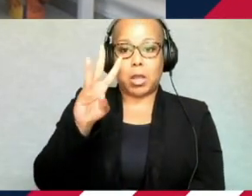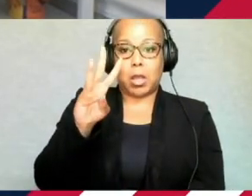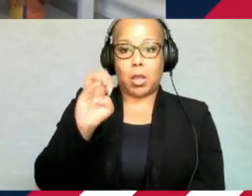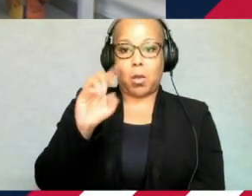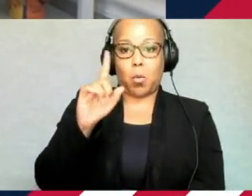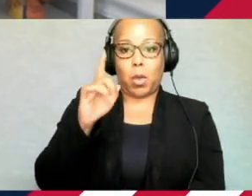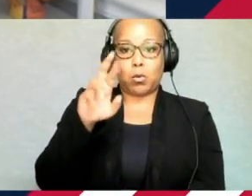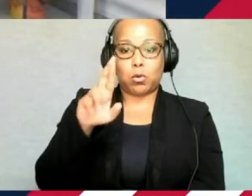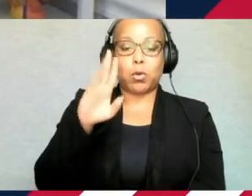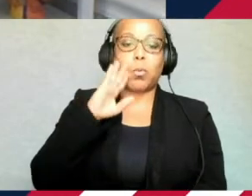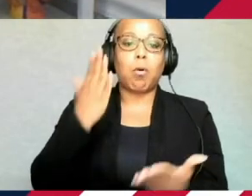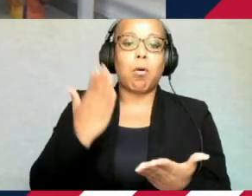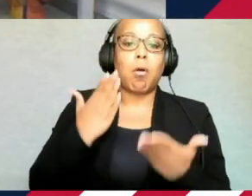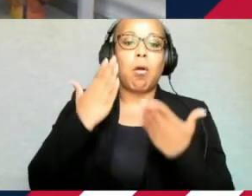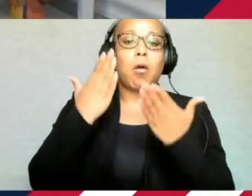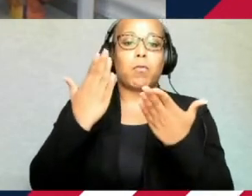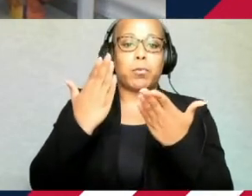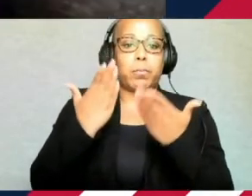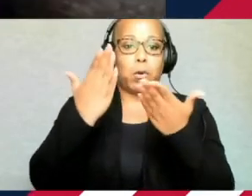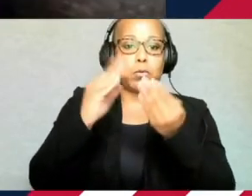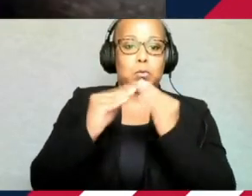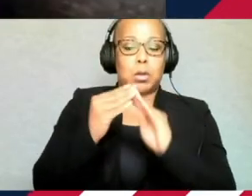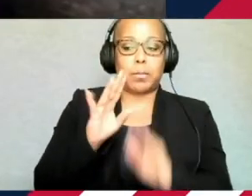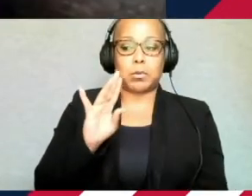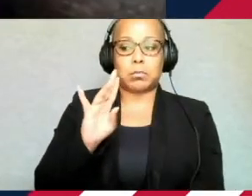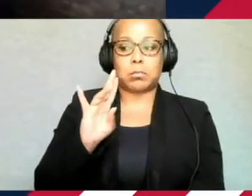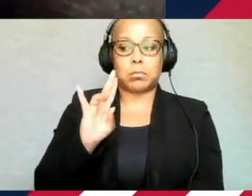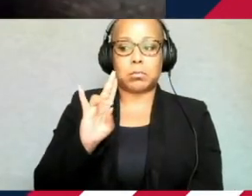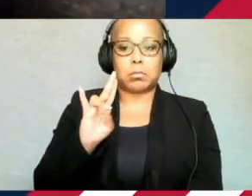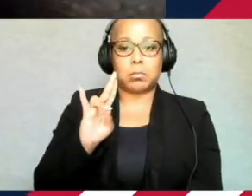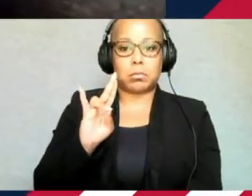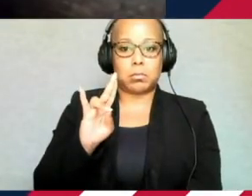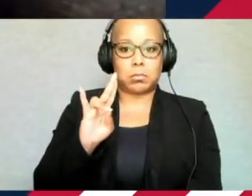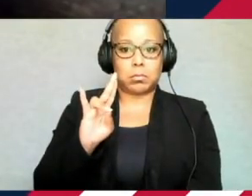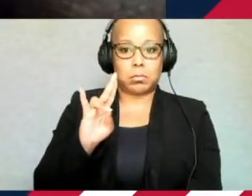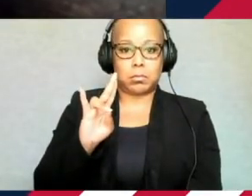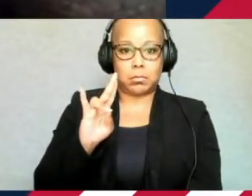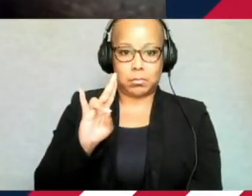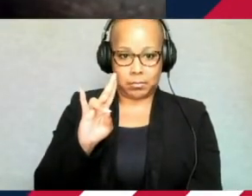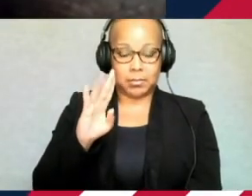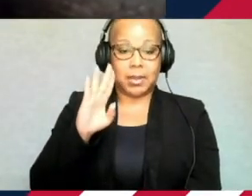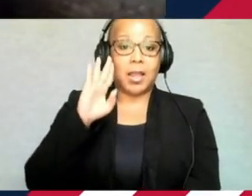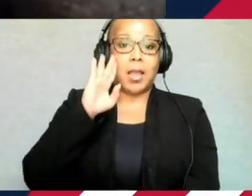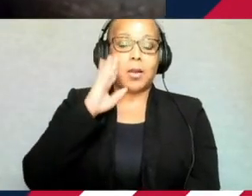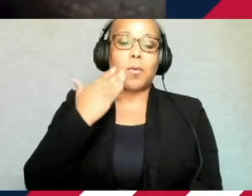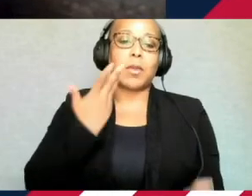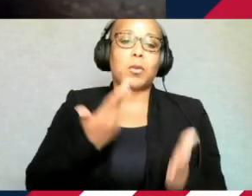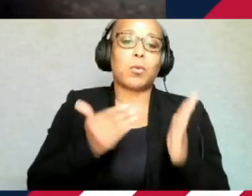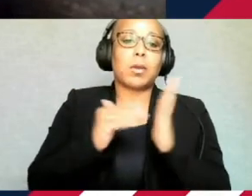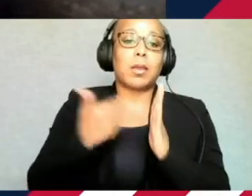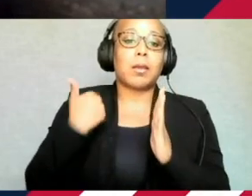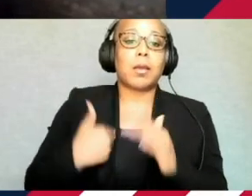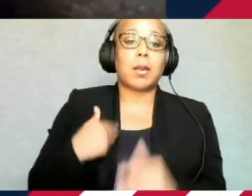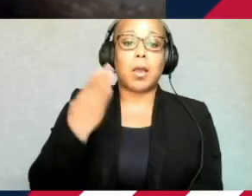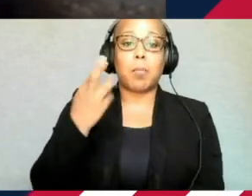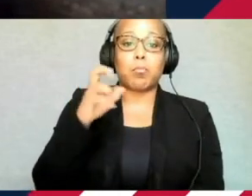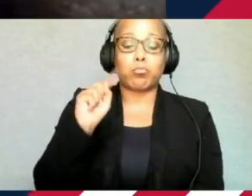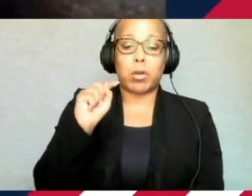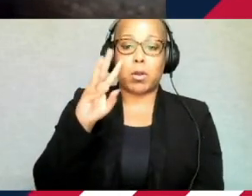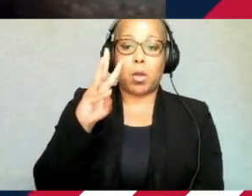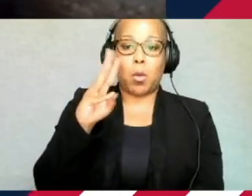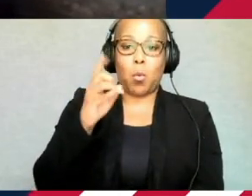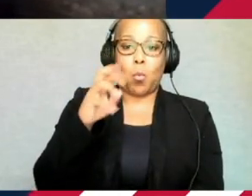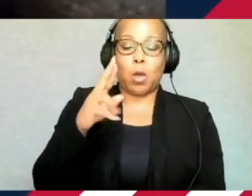offer proposal number 7. Hello and thank you. Again, my name is Brent Welder. I'm from Kansas.